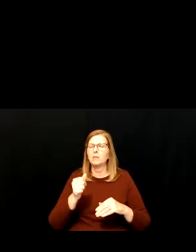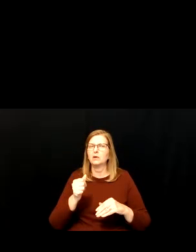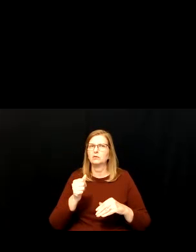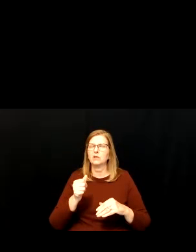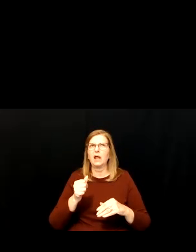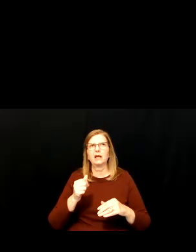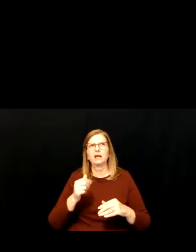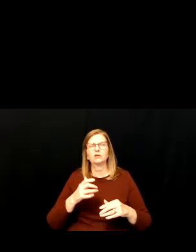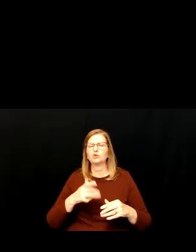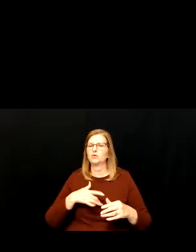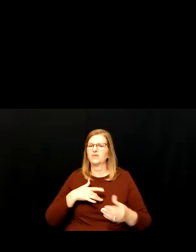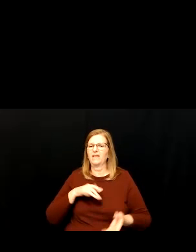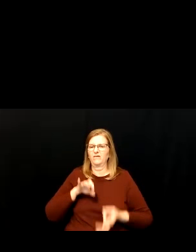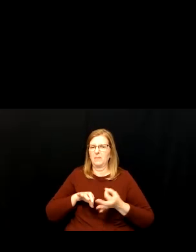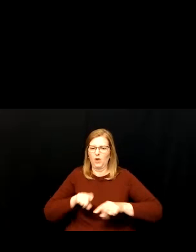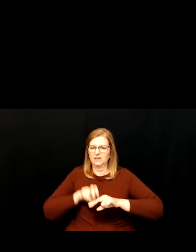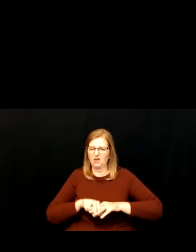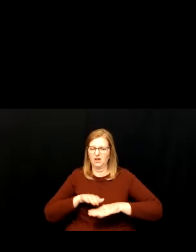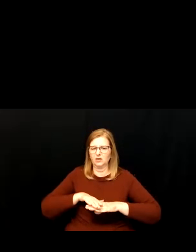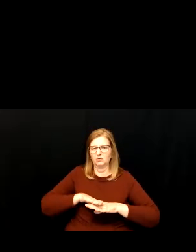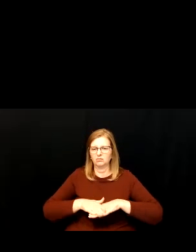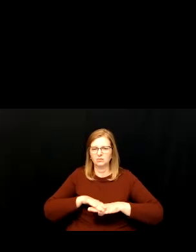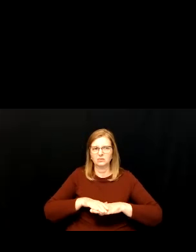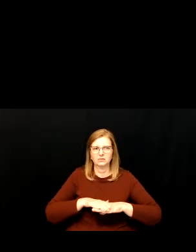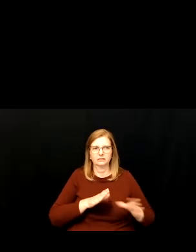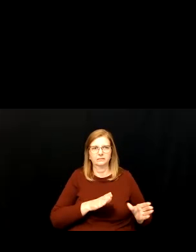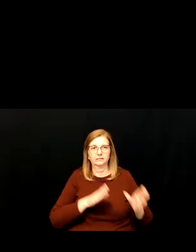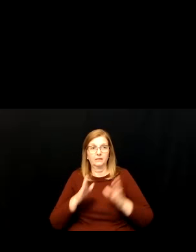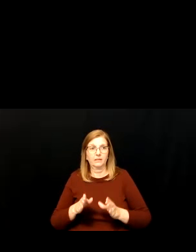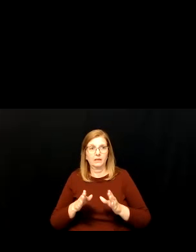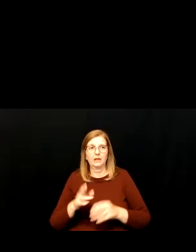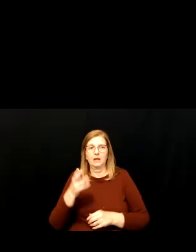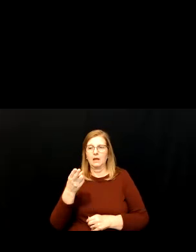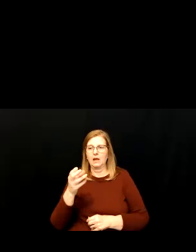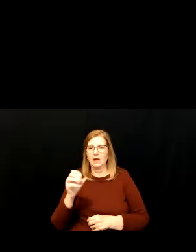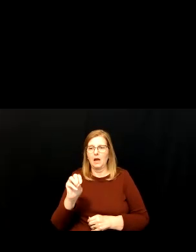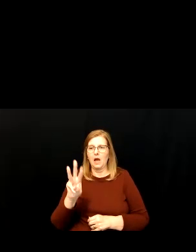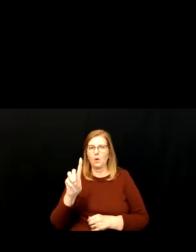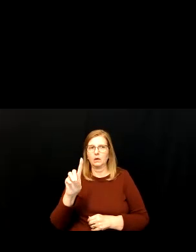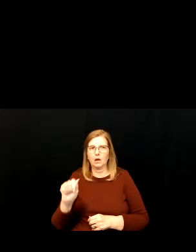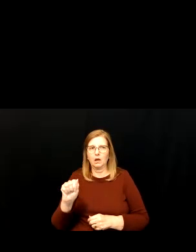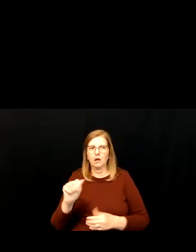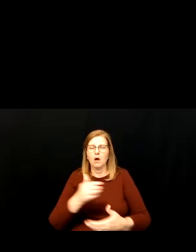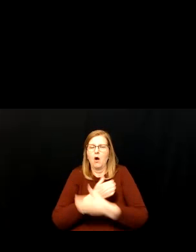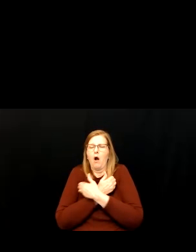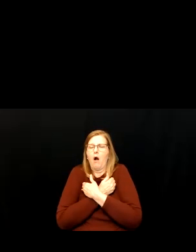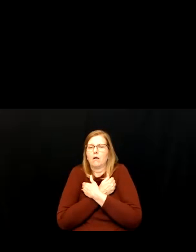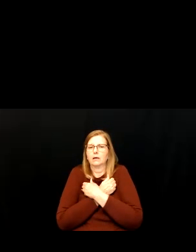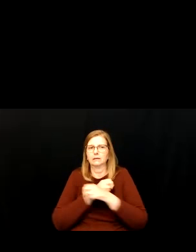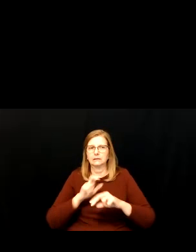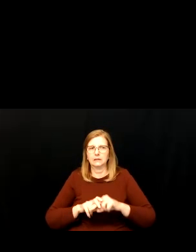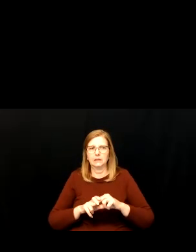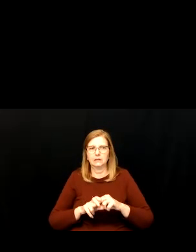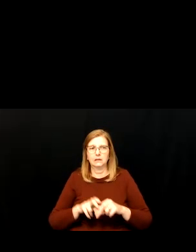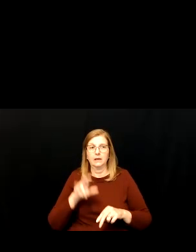it as you're sitting on it. The second one is called a how to hug seat, and I really love these. This is a